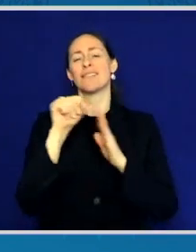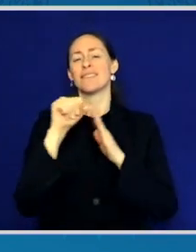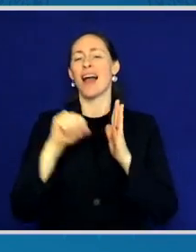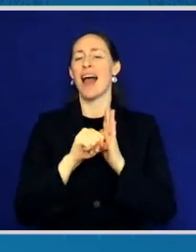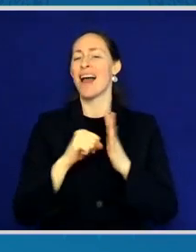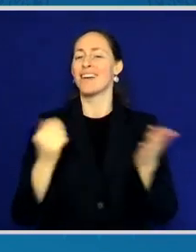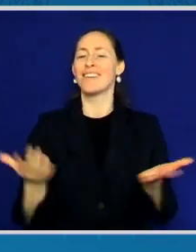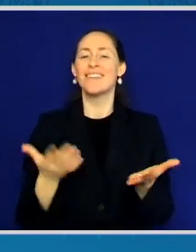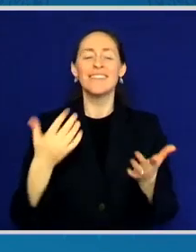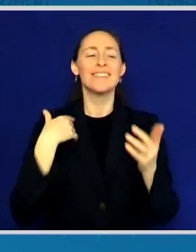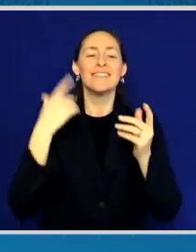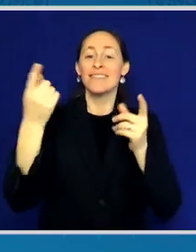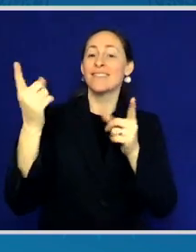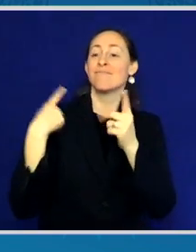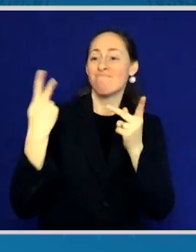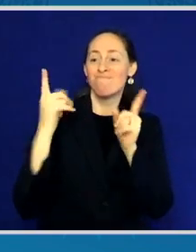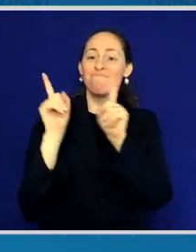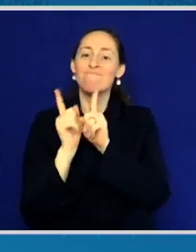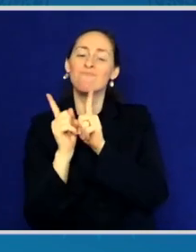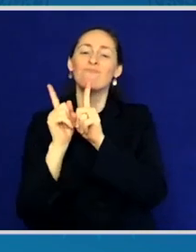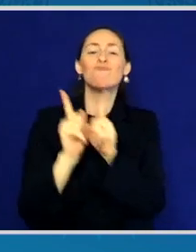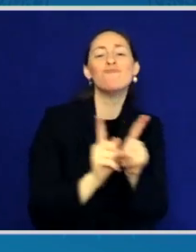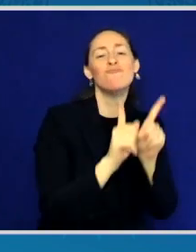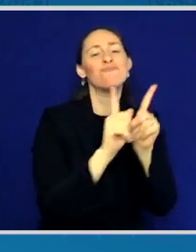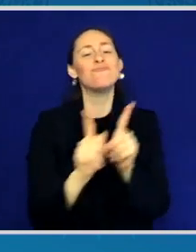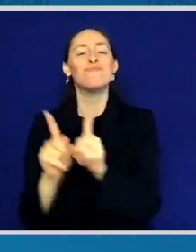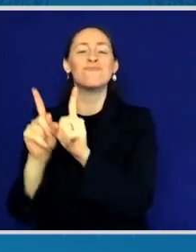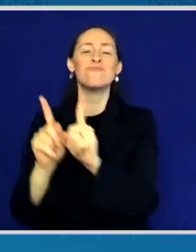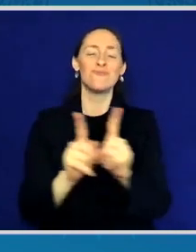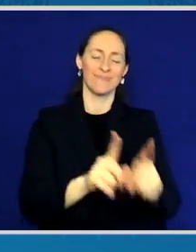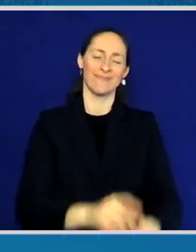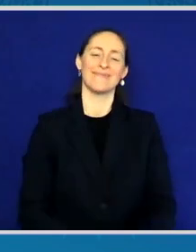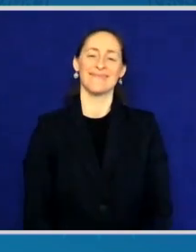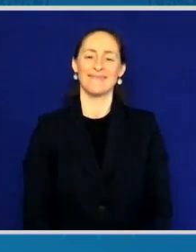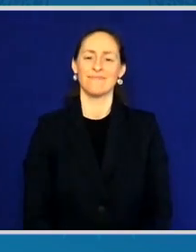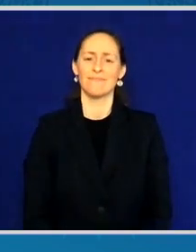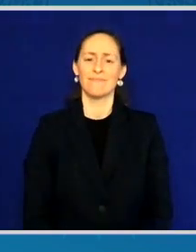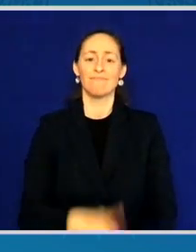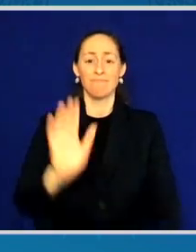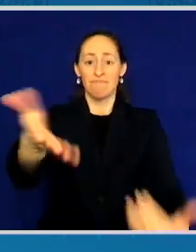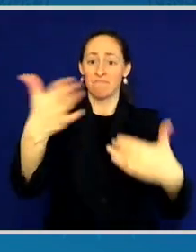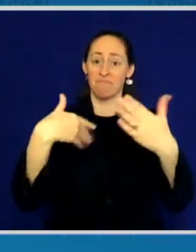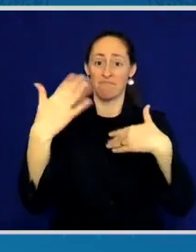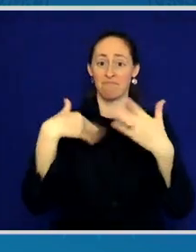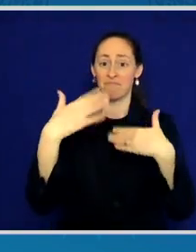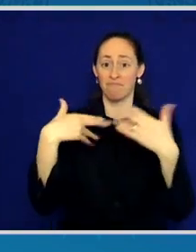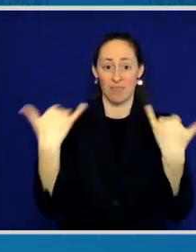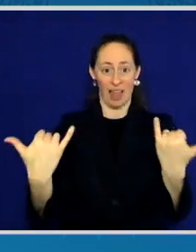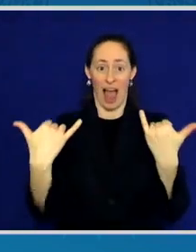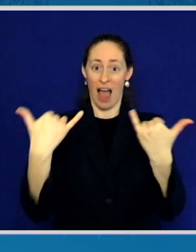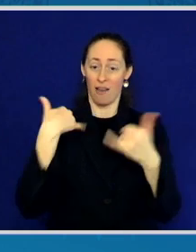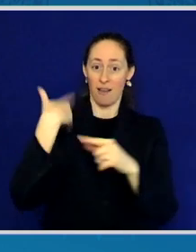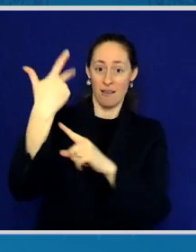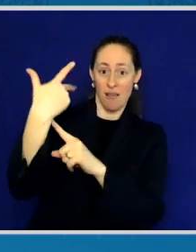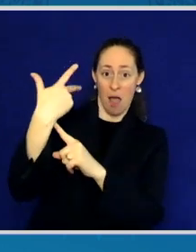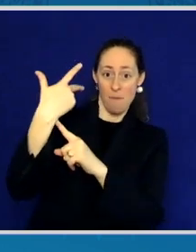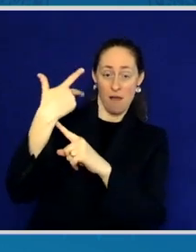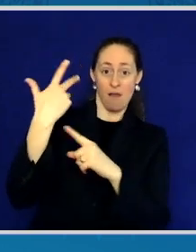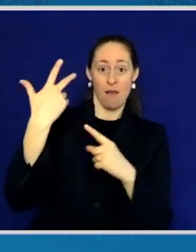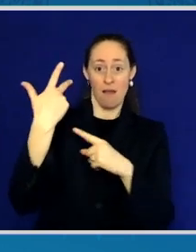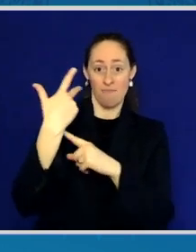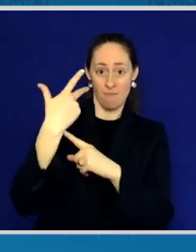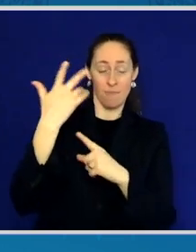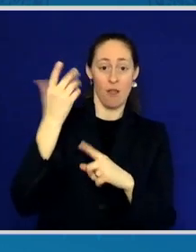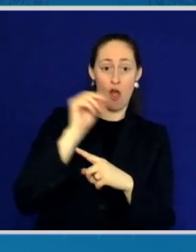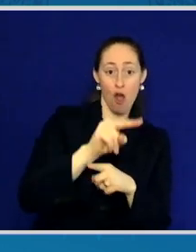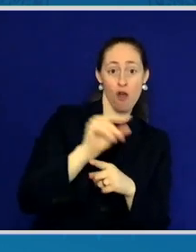senator, and I will just say, whether the cameras are on or off, he is the same person. He is always